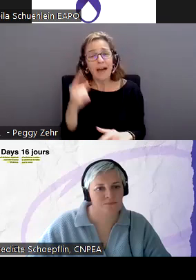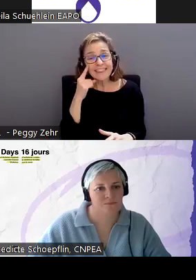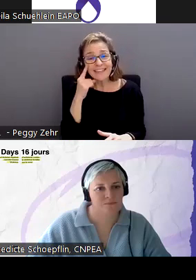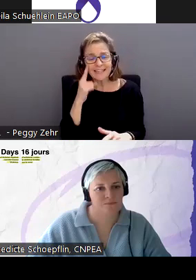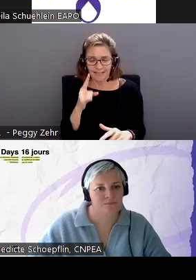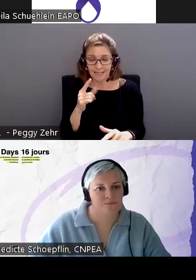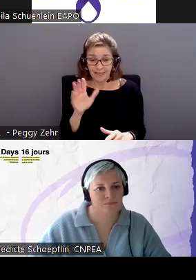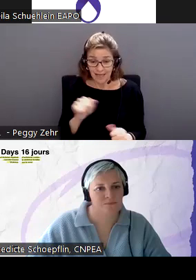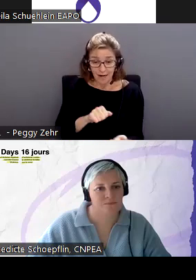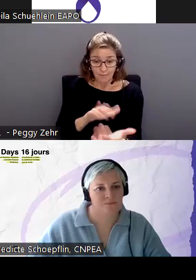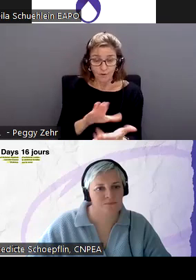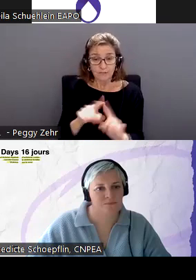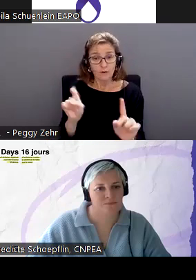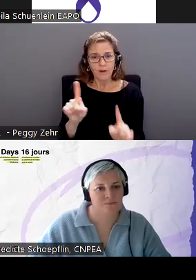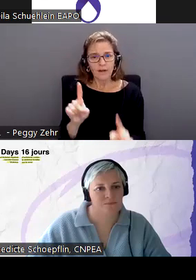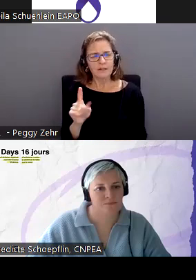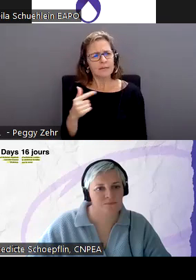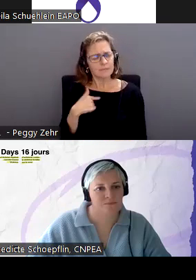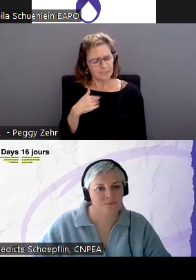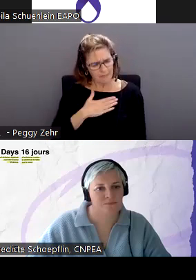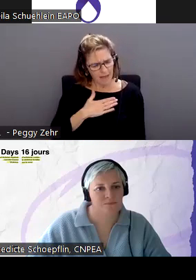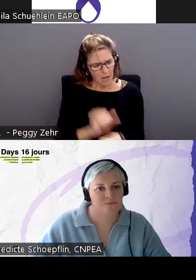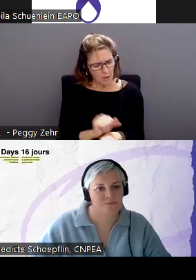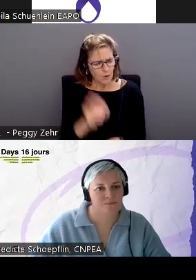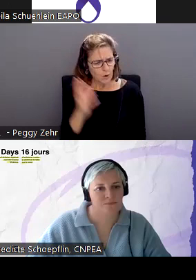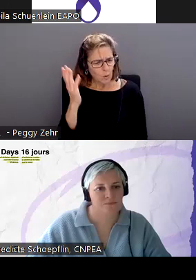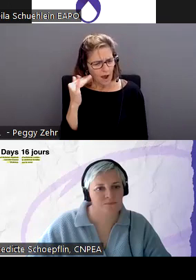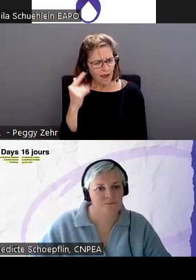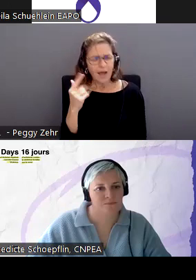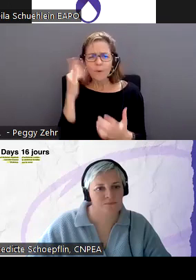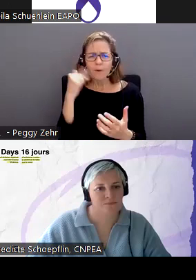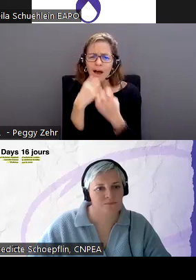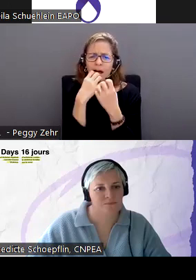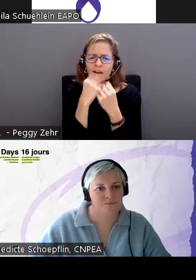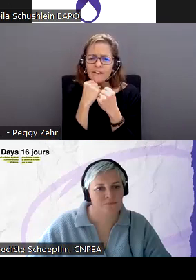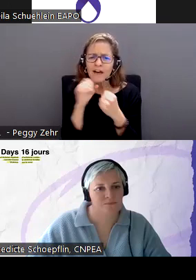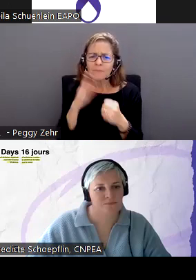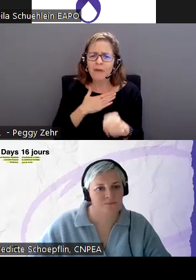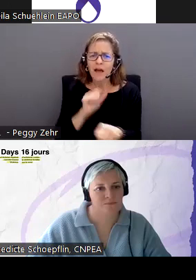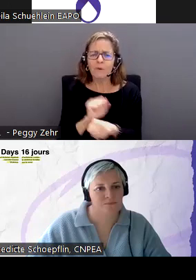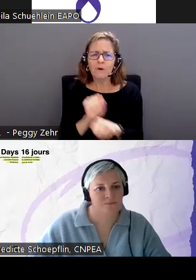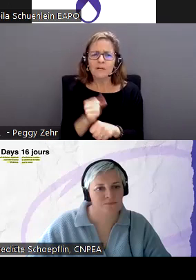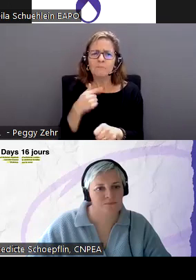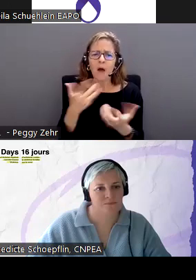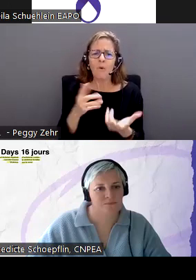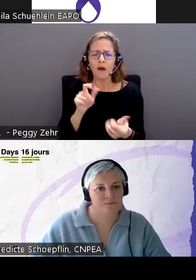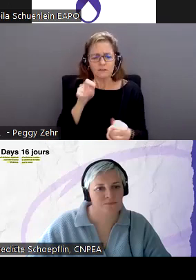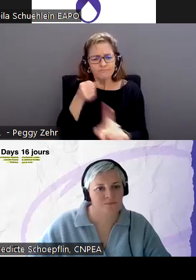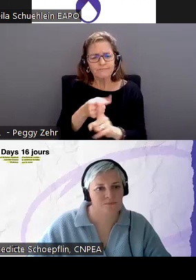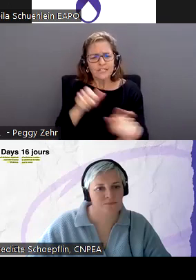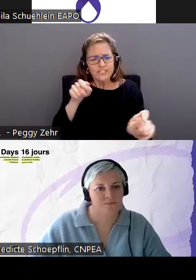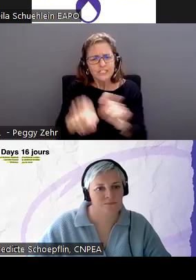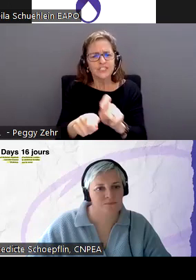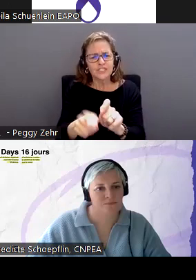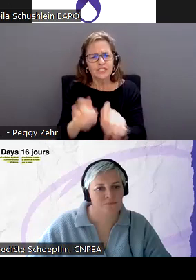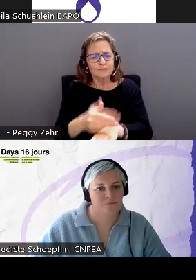and why it's important to you and why you want to make a difference. Because ultimately, I think almost all people